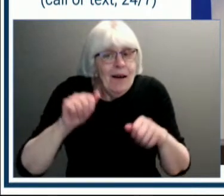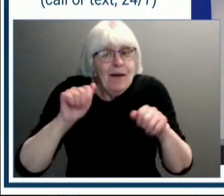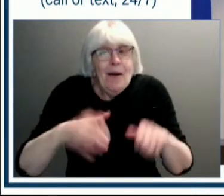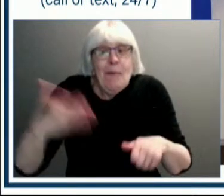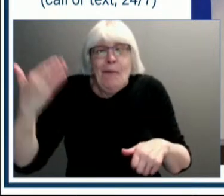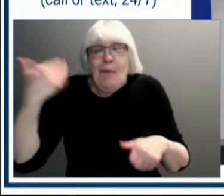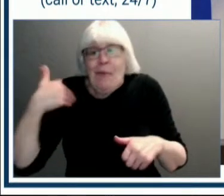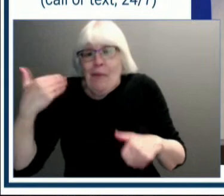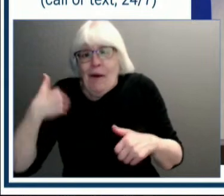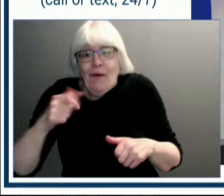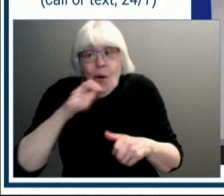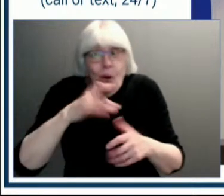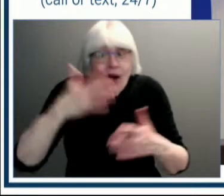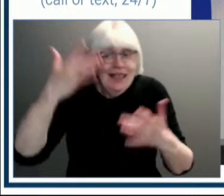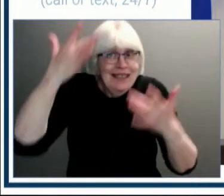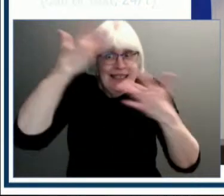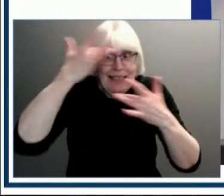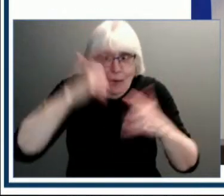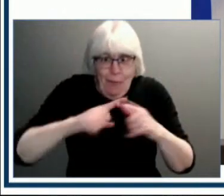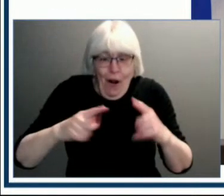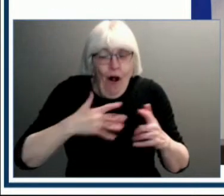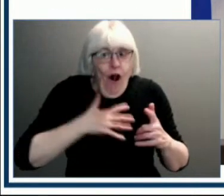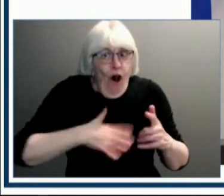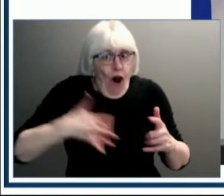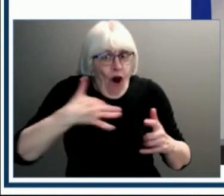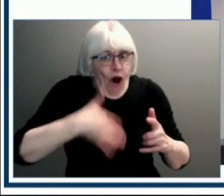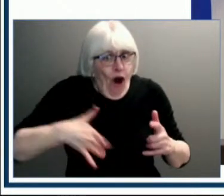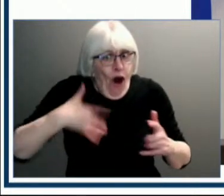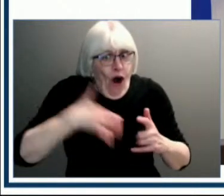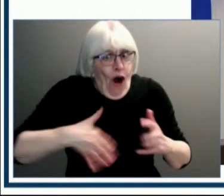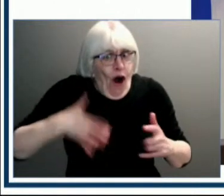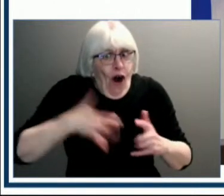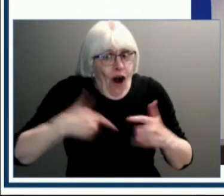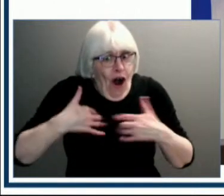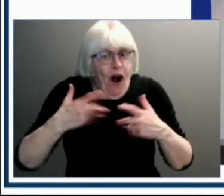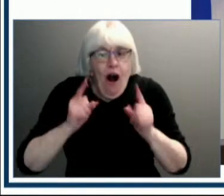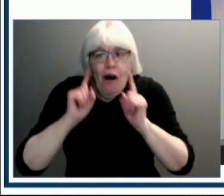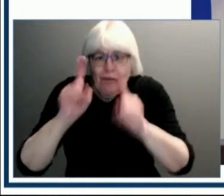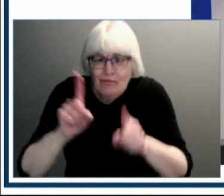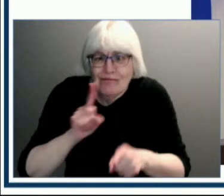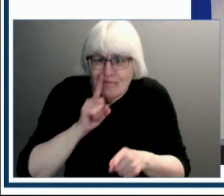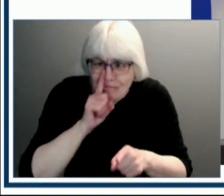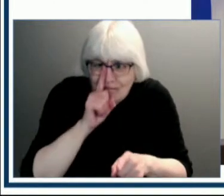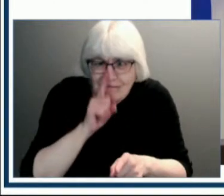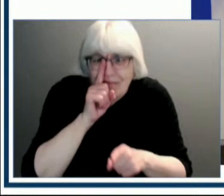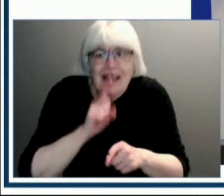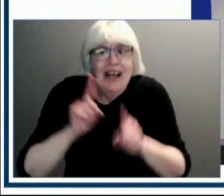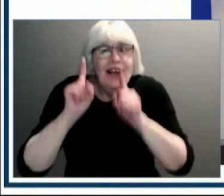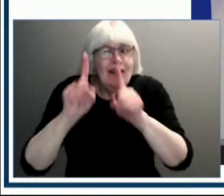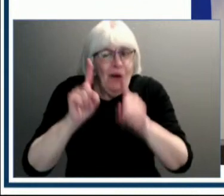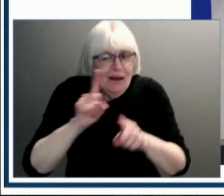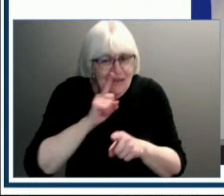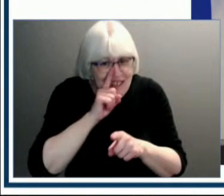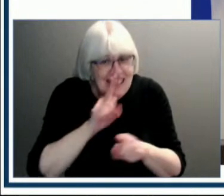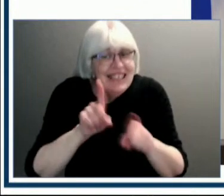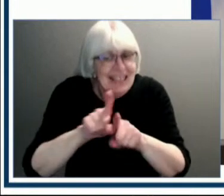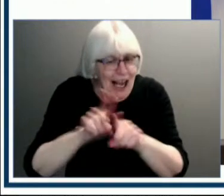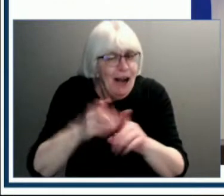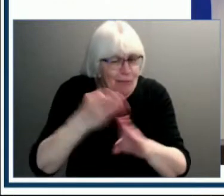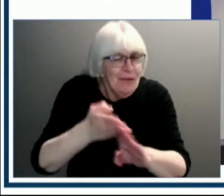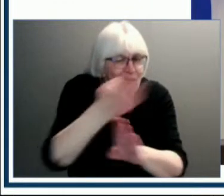important at a certain point in the pandemic to understand the amount of COVID in our